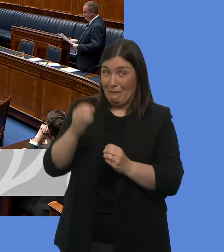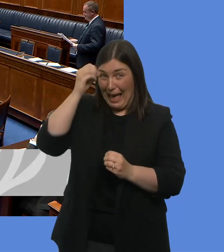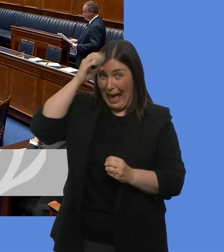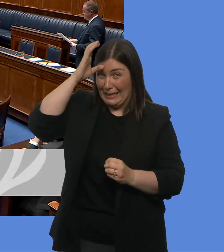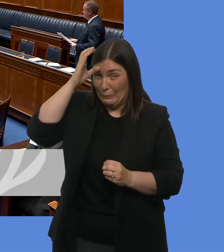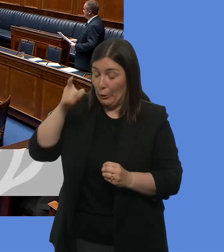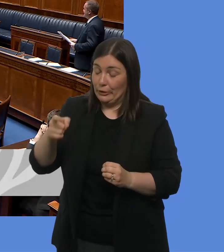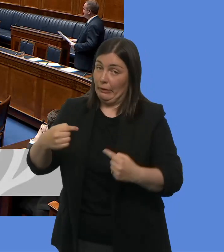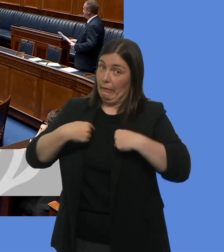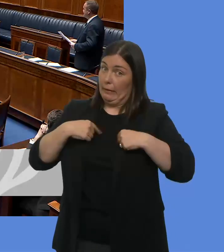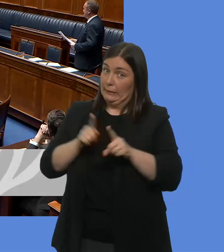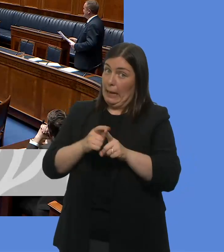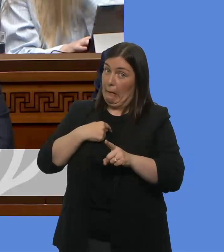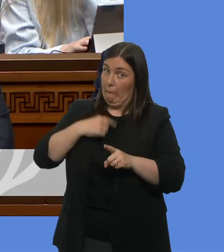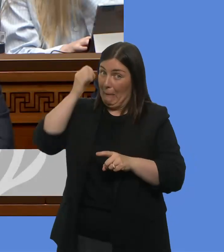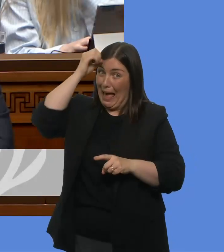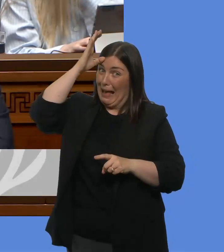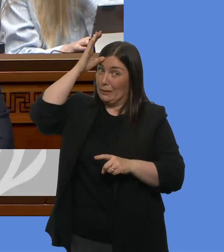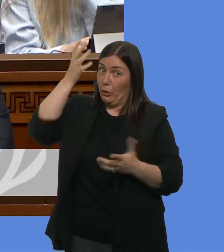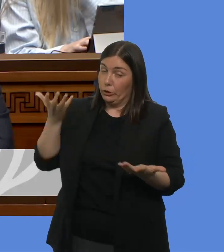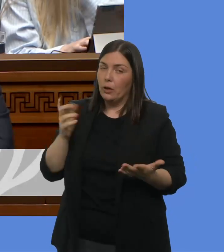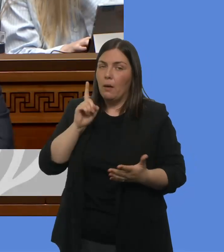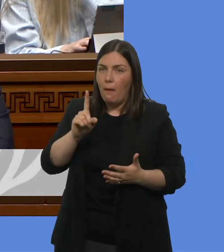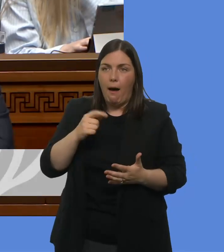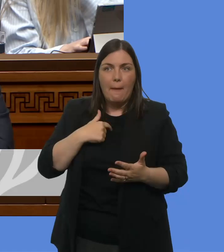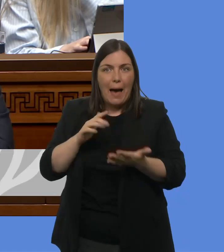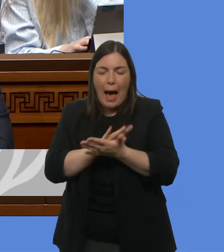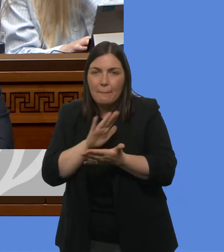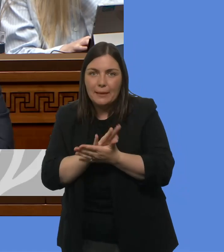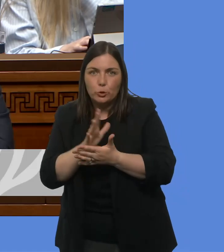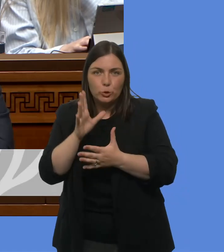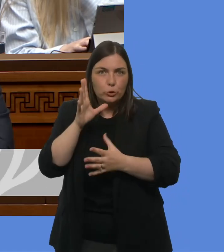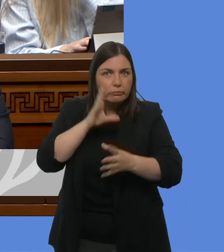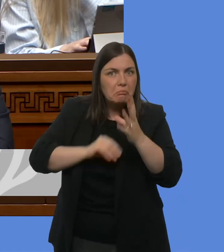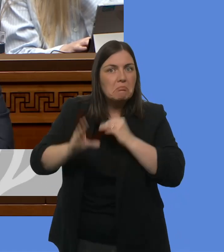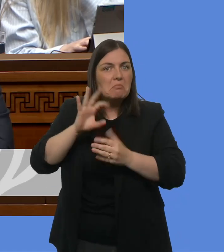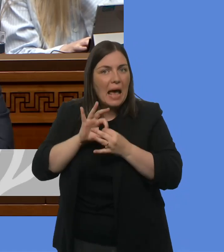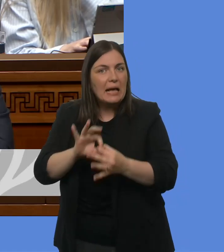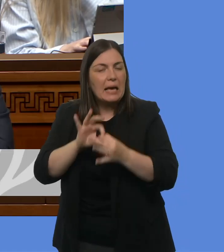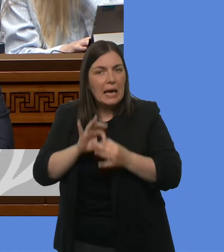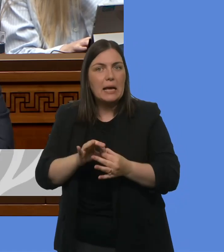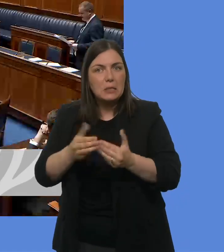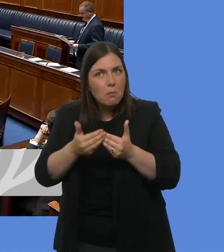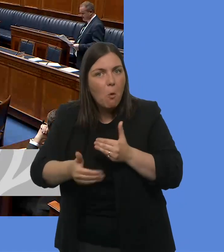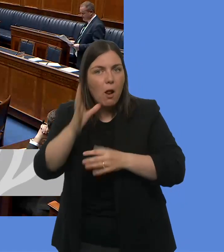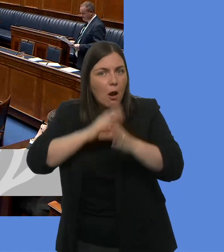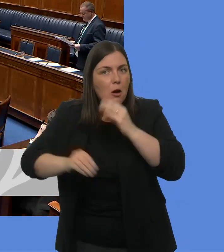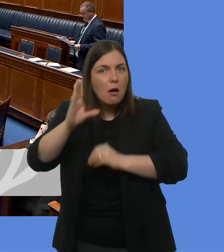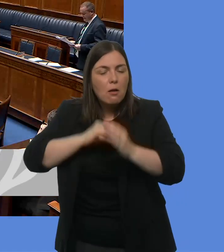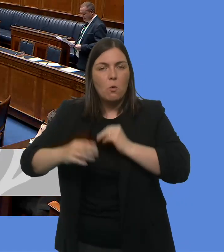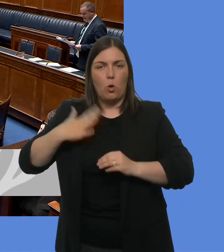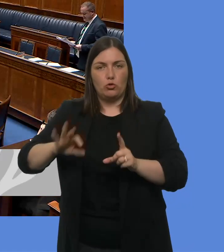opportunity and the challenge to engage on the Education Committee and in this House and in this Chamber to improving services for